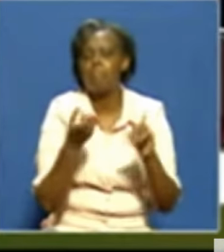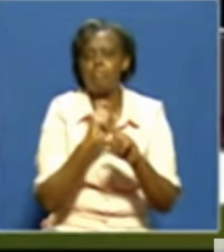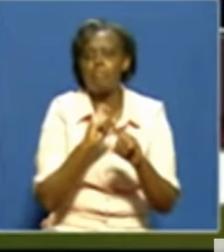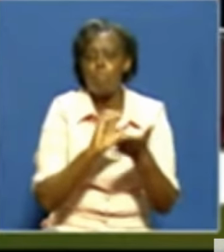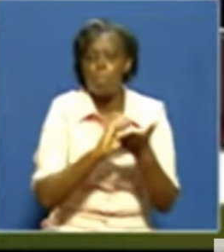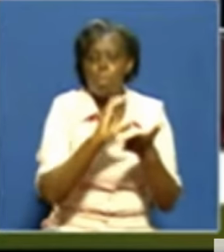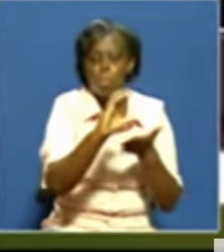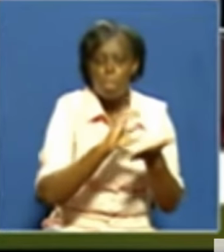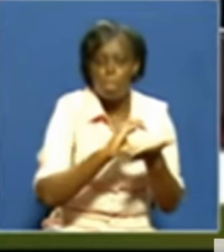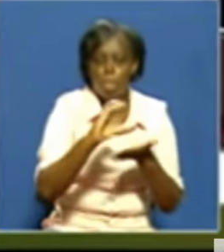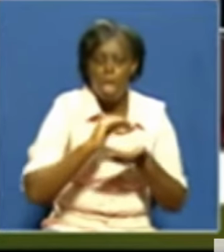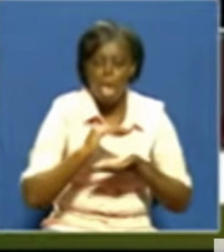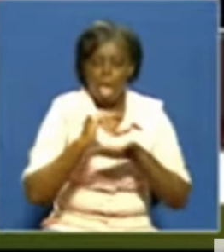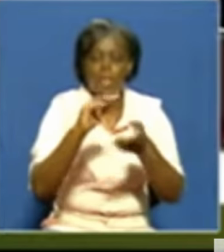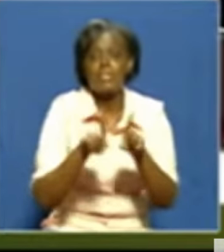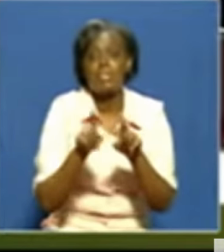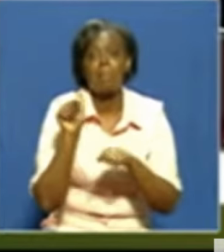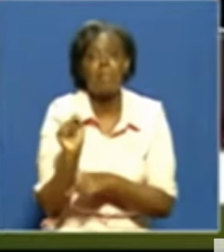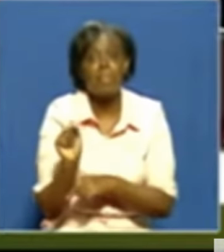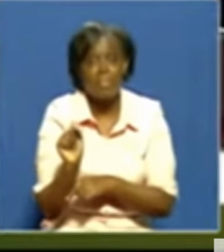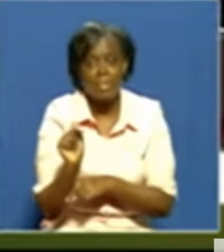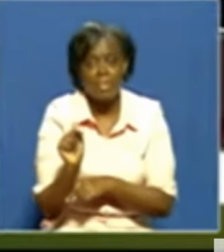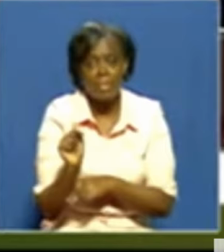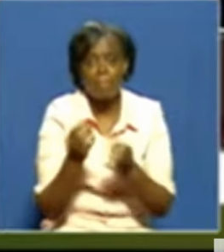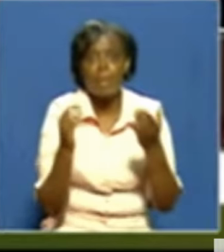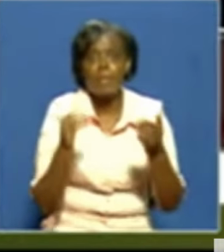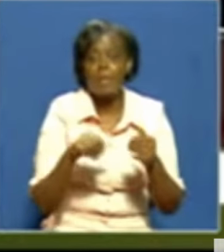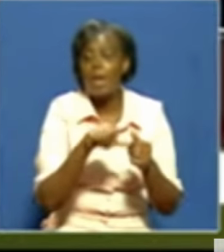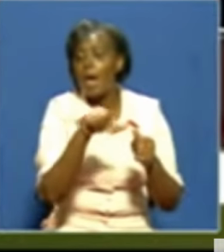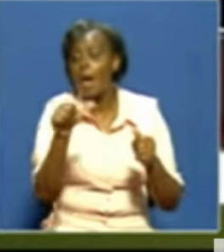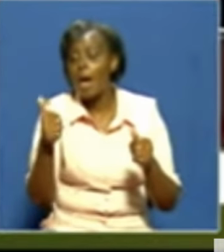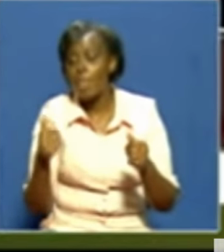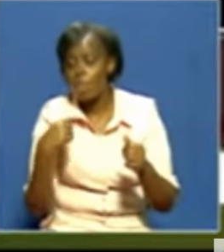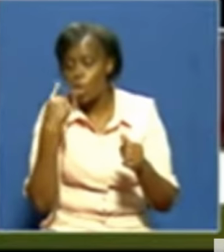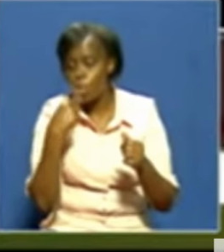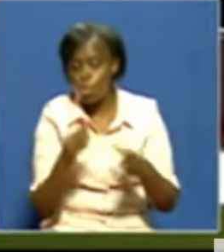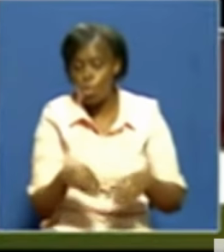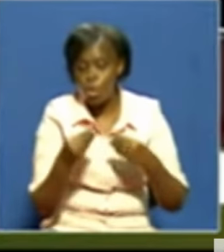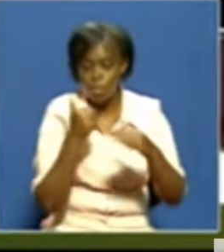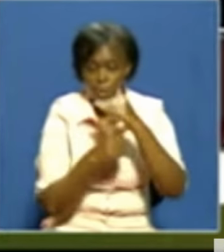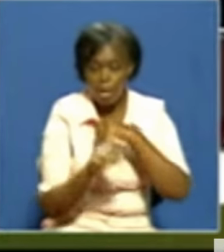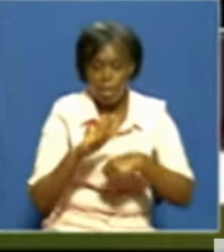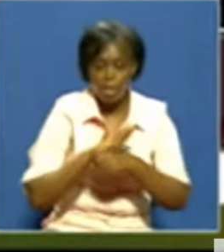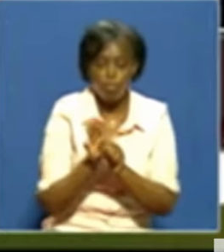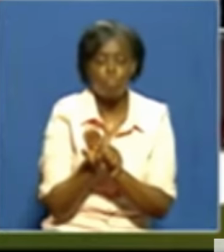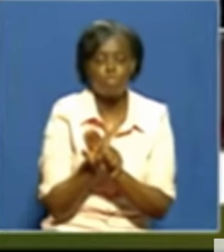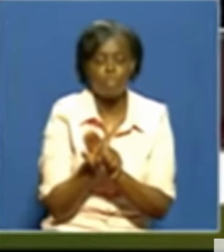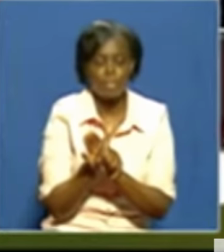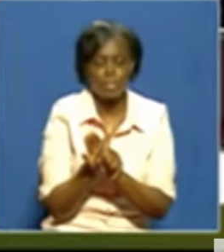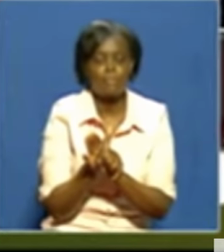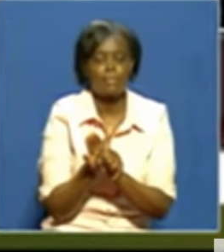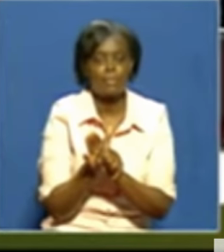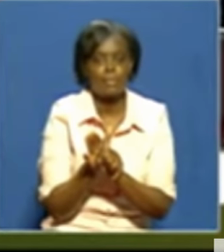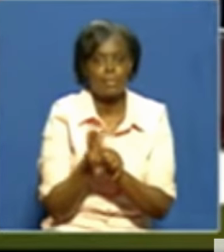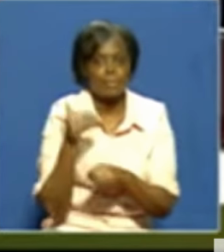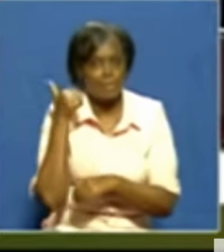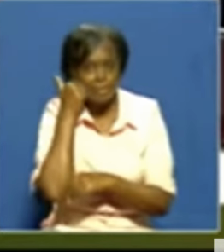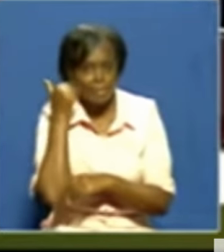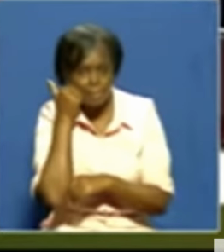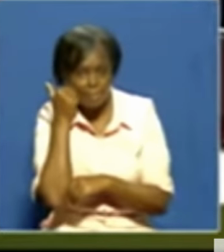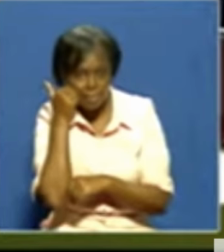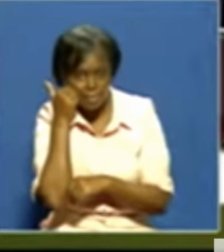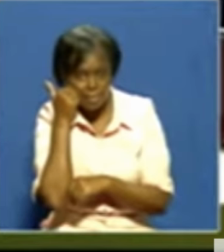package such as this one or many others that has been given under the COVID-19 pandemic, Honorable Speaker. And